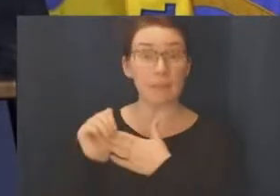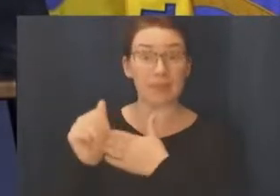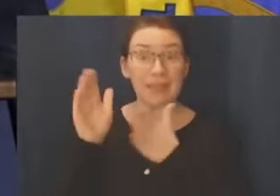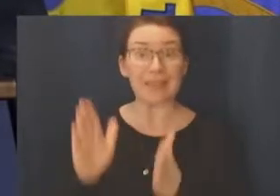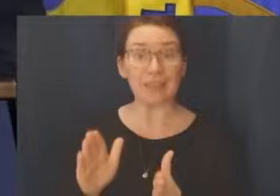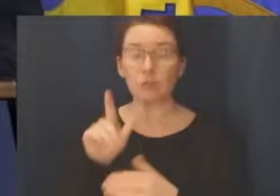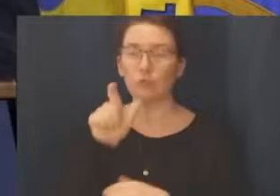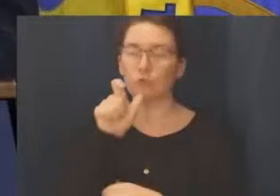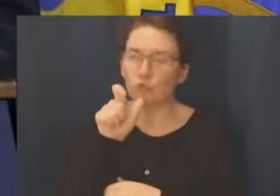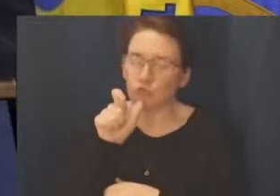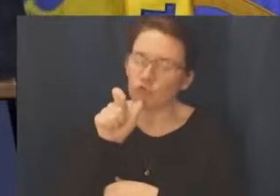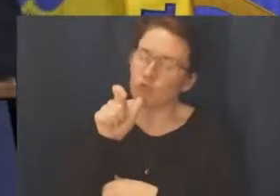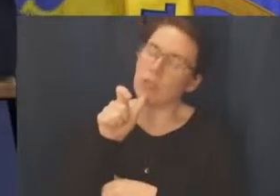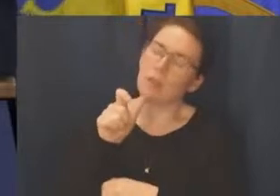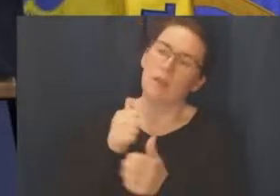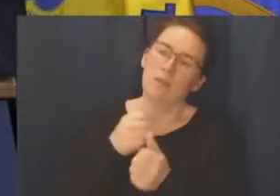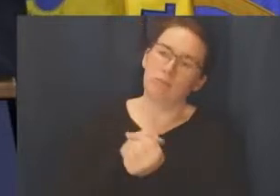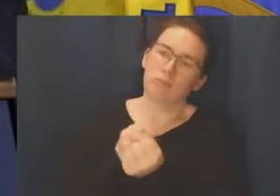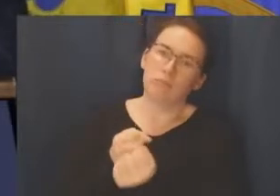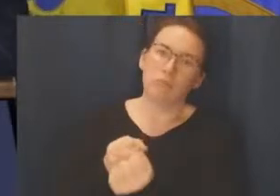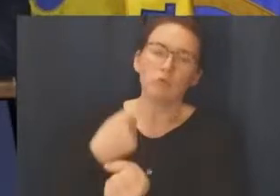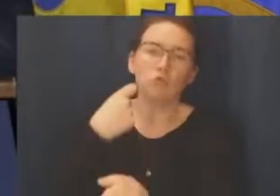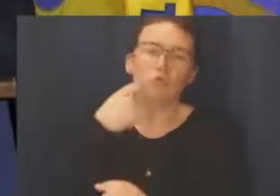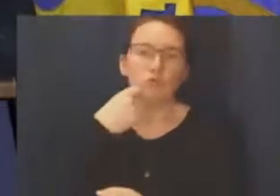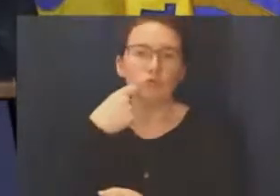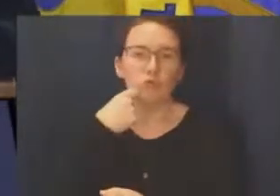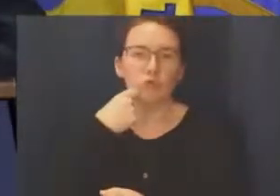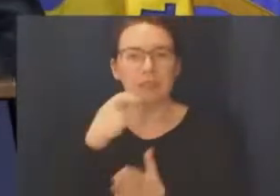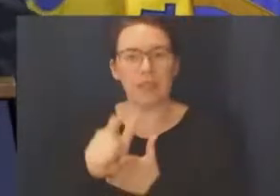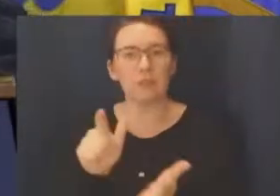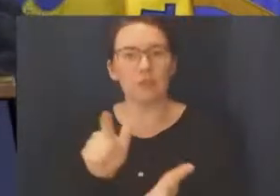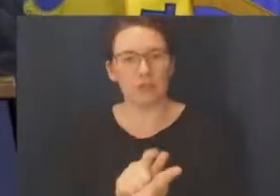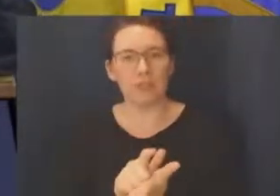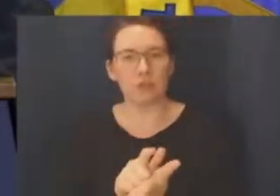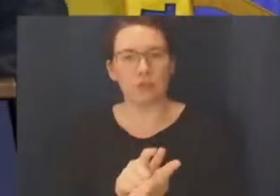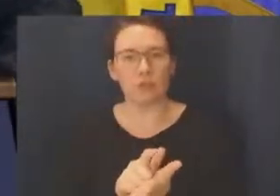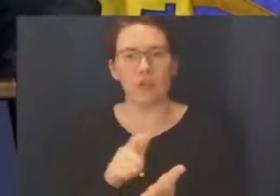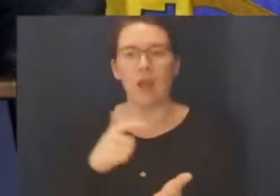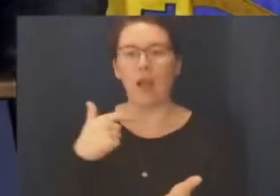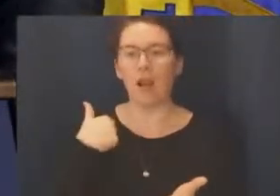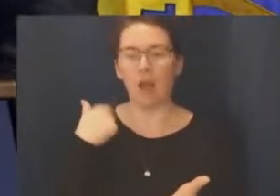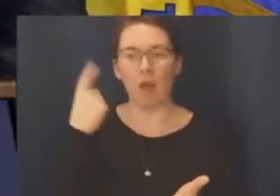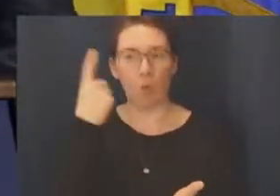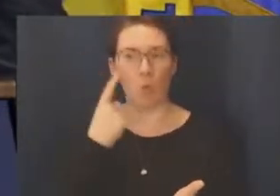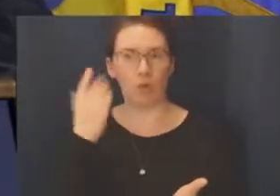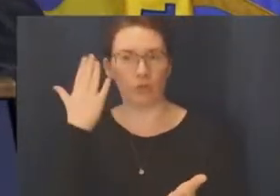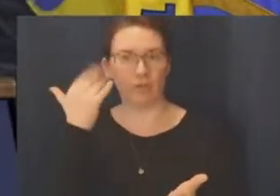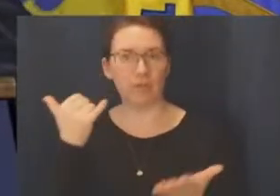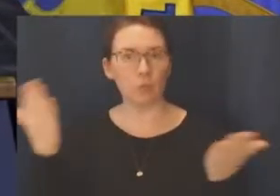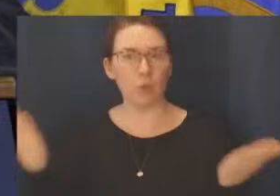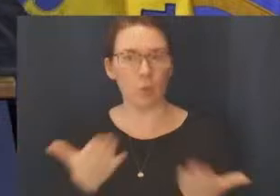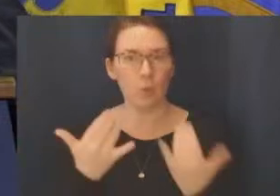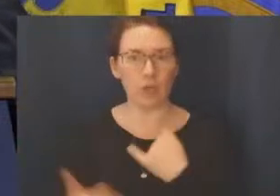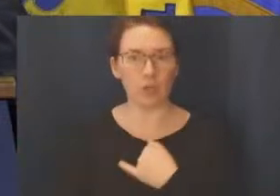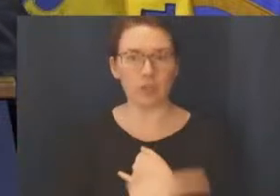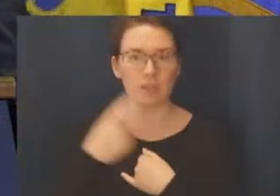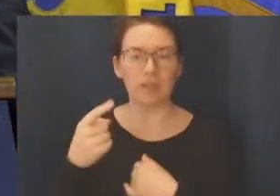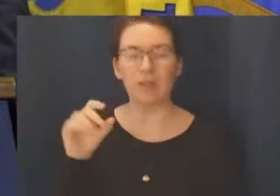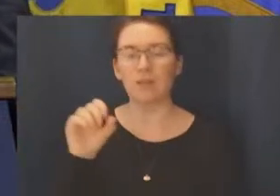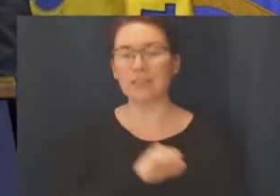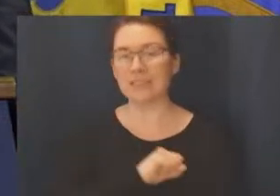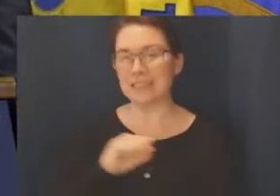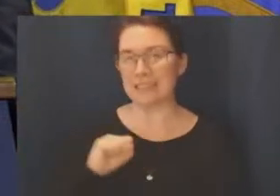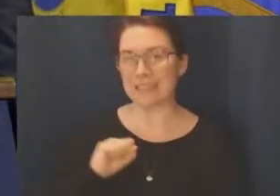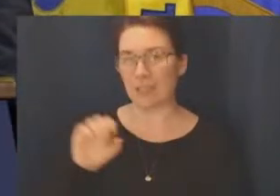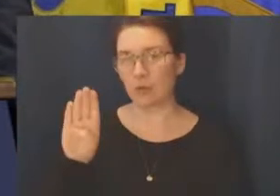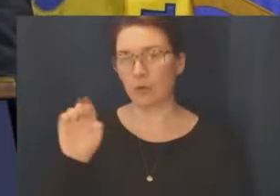recent legislation, which maybe had something small to do with why we're here today. So Senator Barrett and Senator